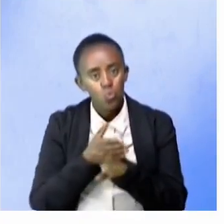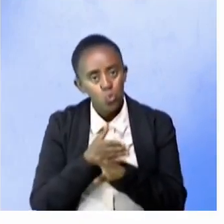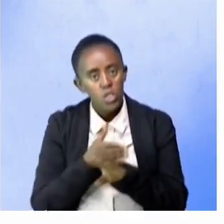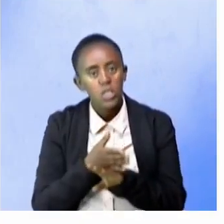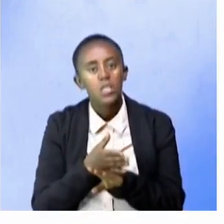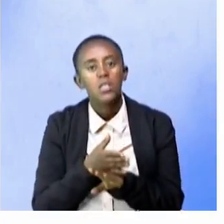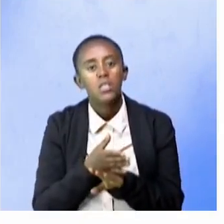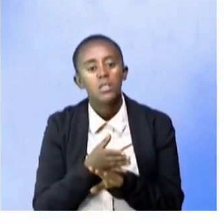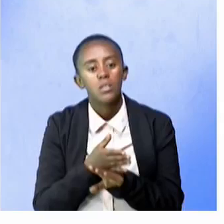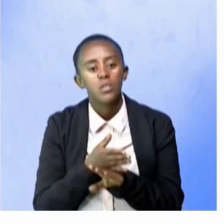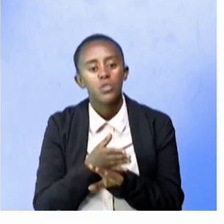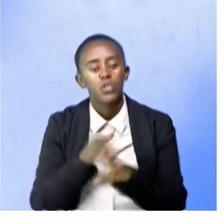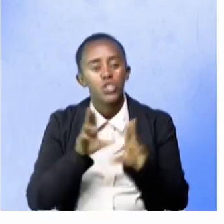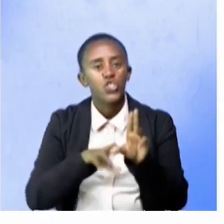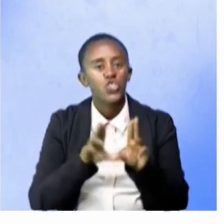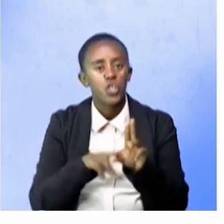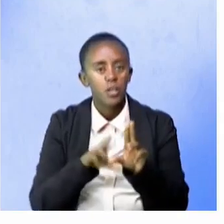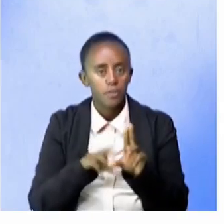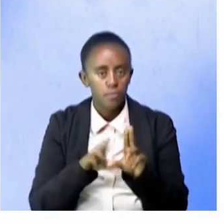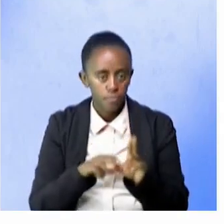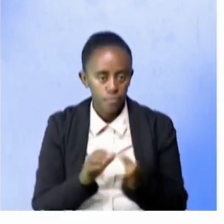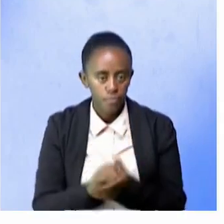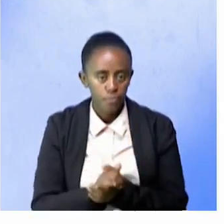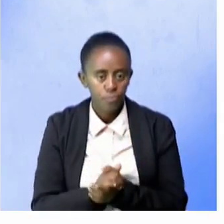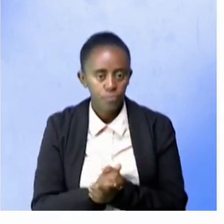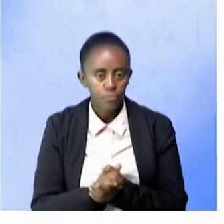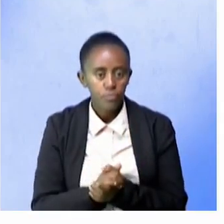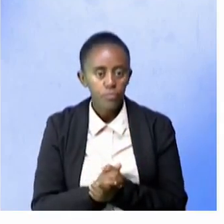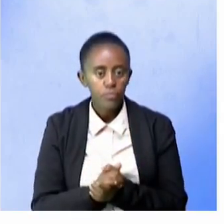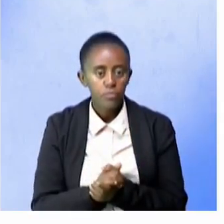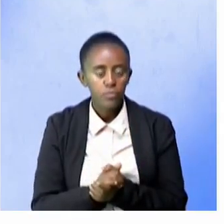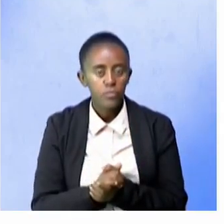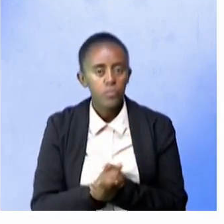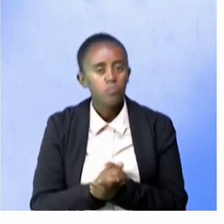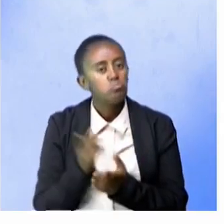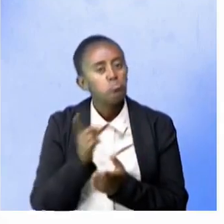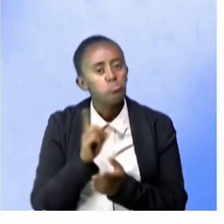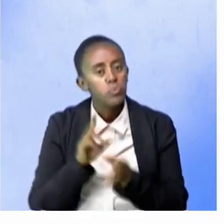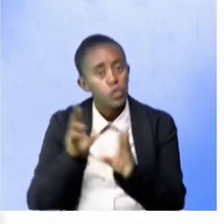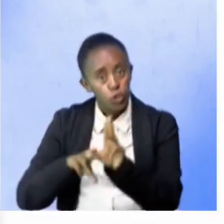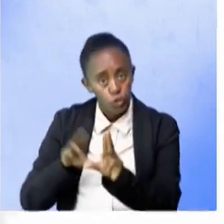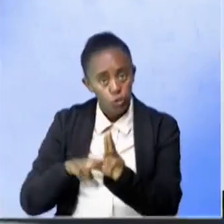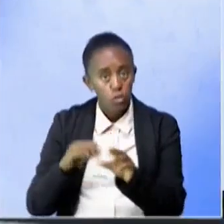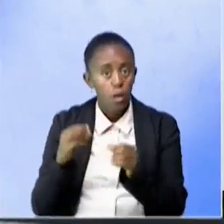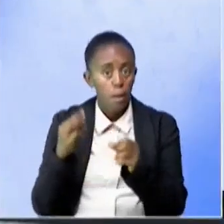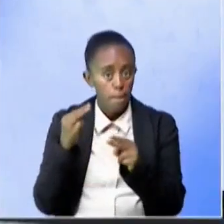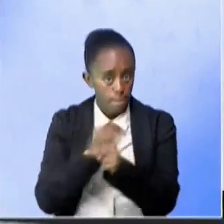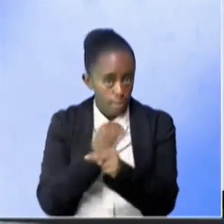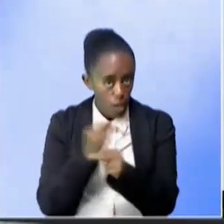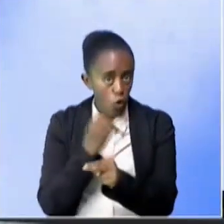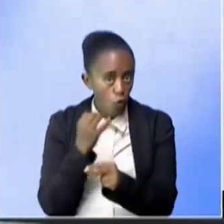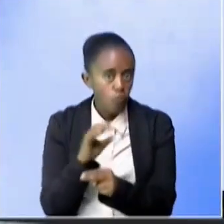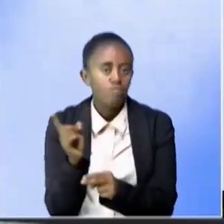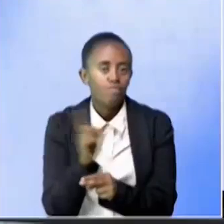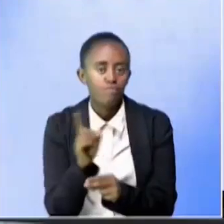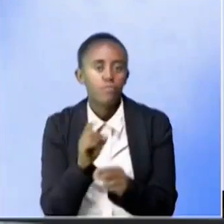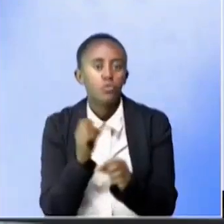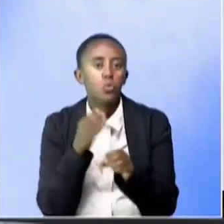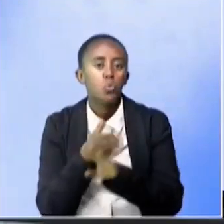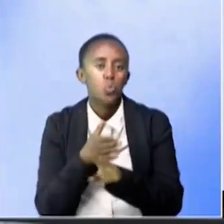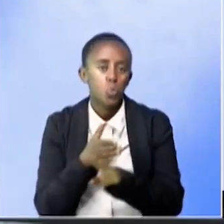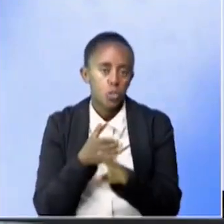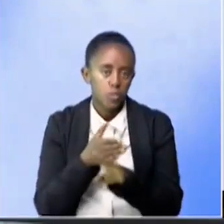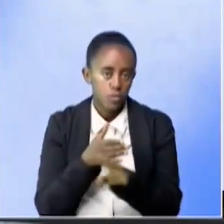Wooden chair, students. What do you mean by that? Wooden chair means a chair which is made of wood, in other